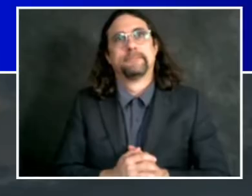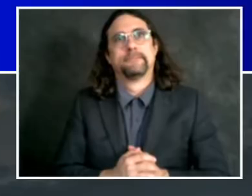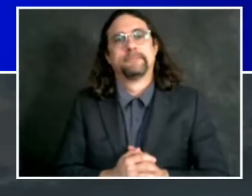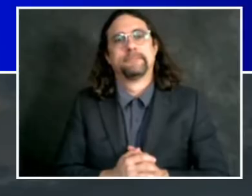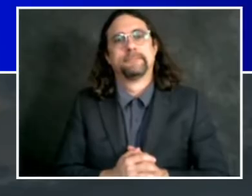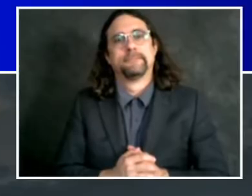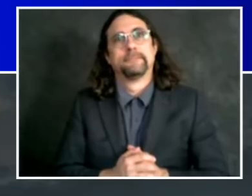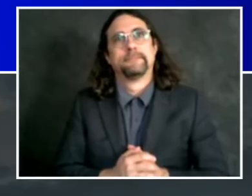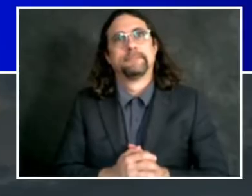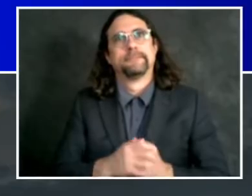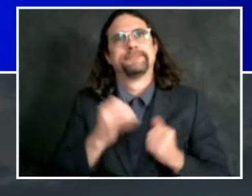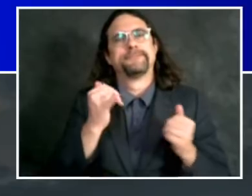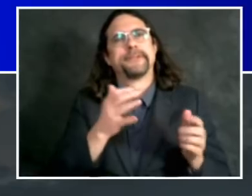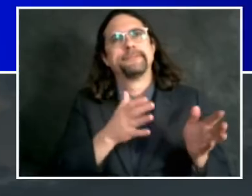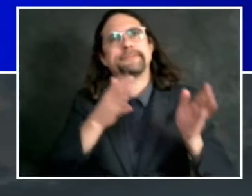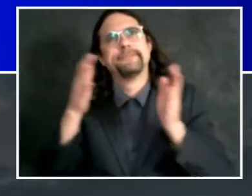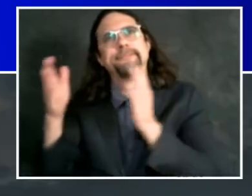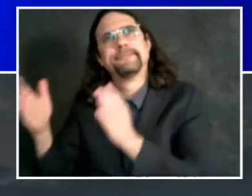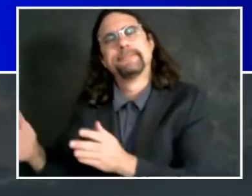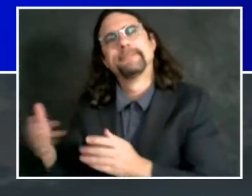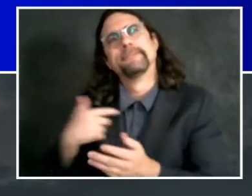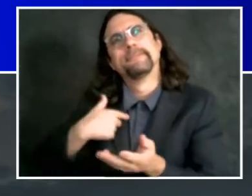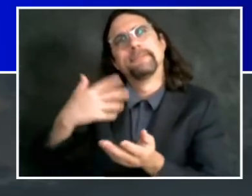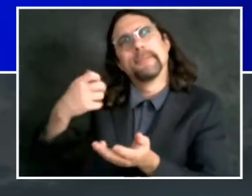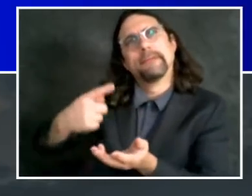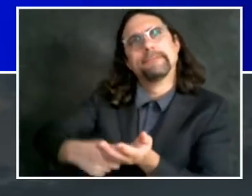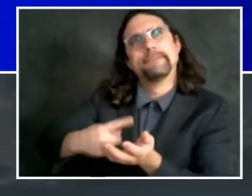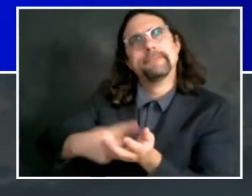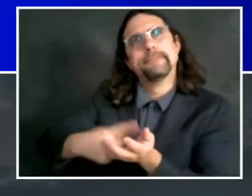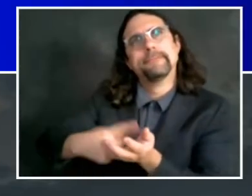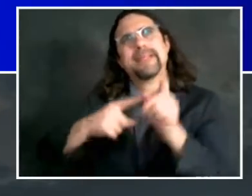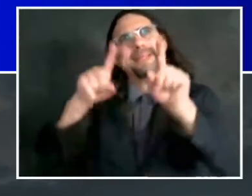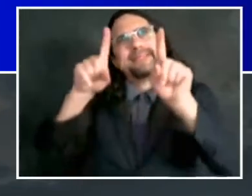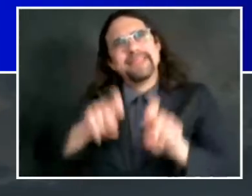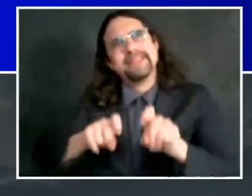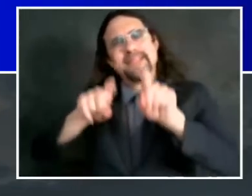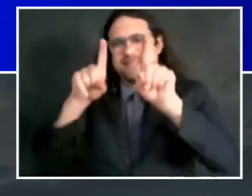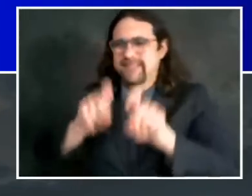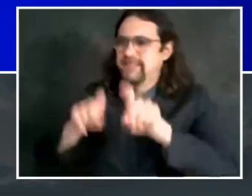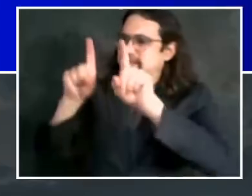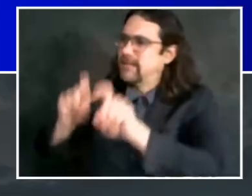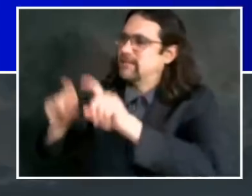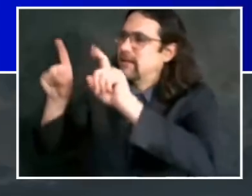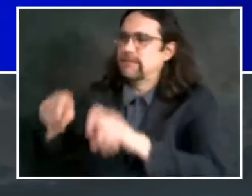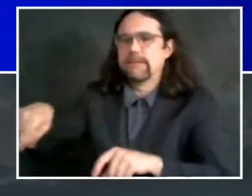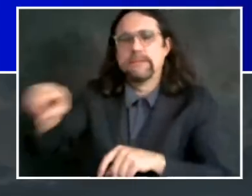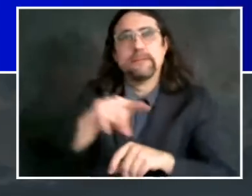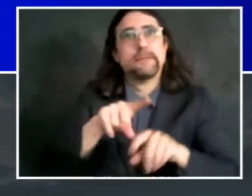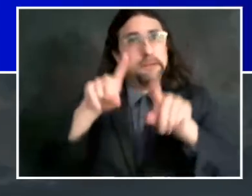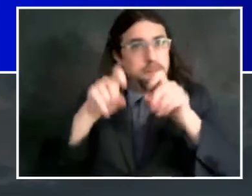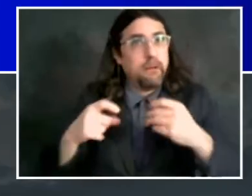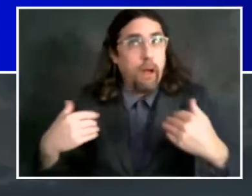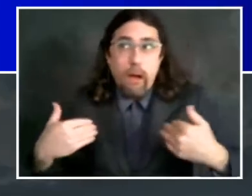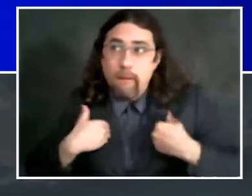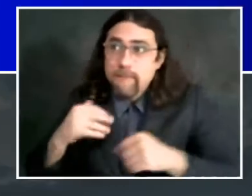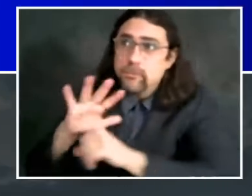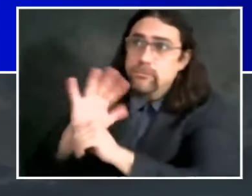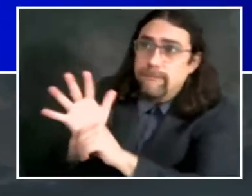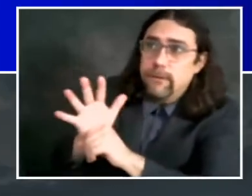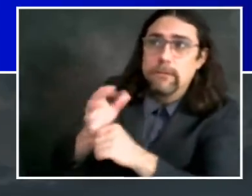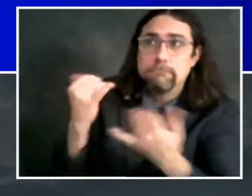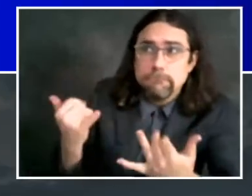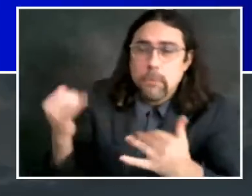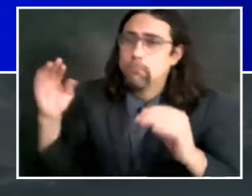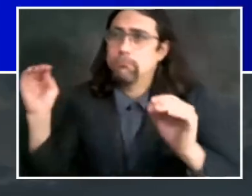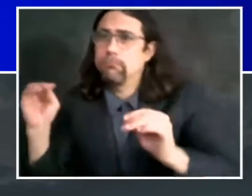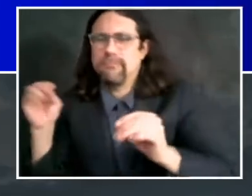this has been the central issue during this whole crisis. The absence of testing from the beginning, the fact